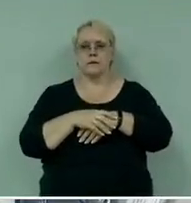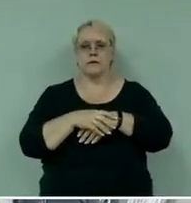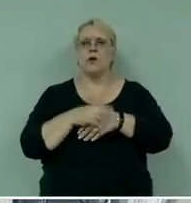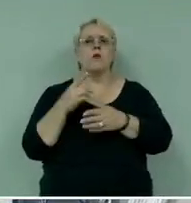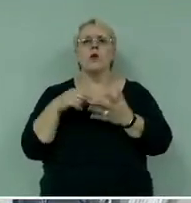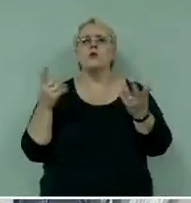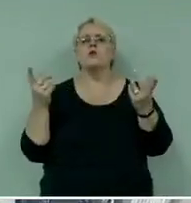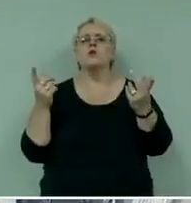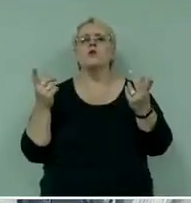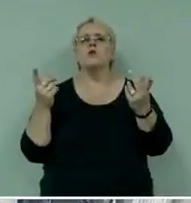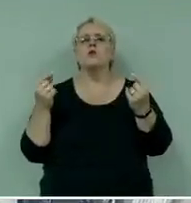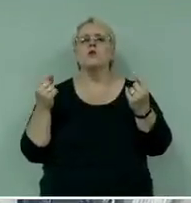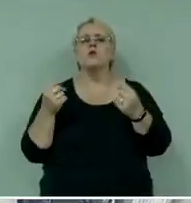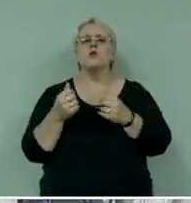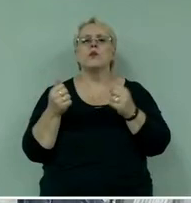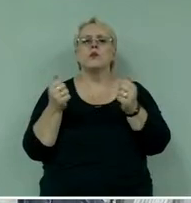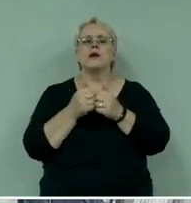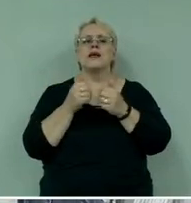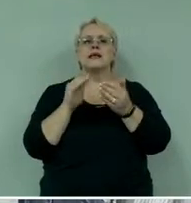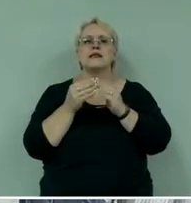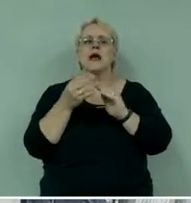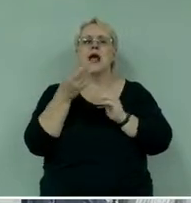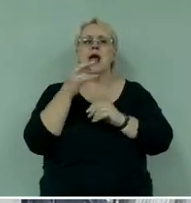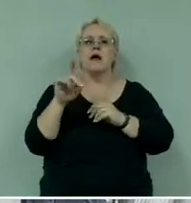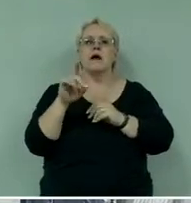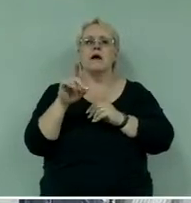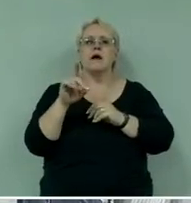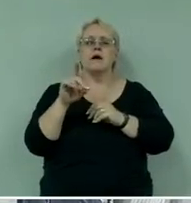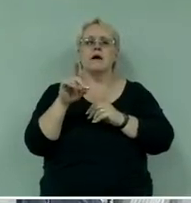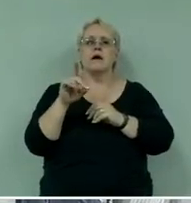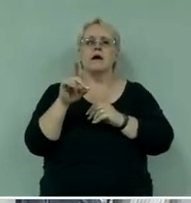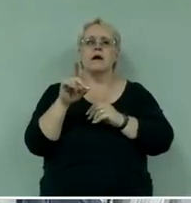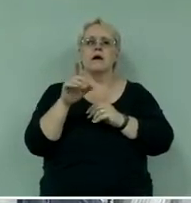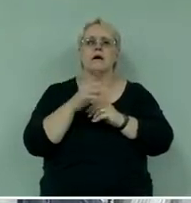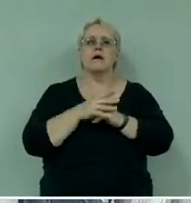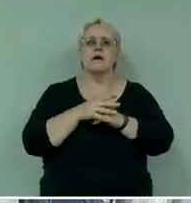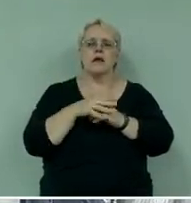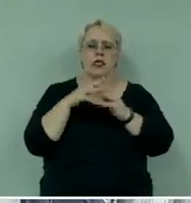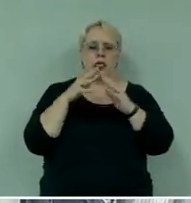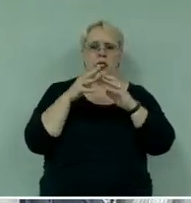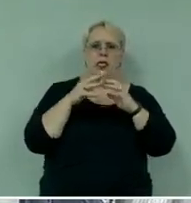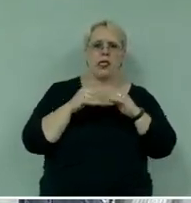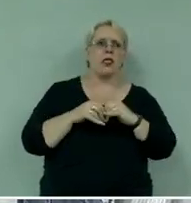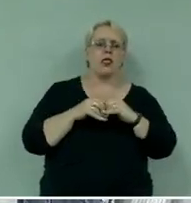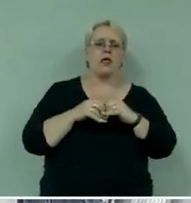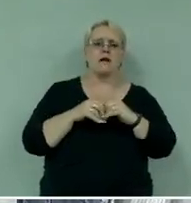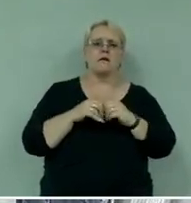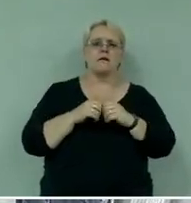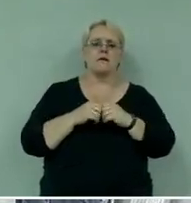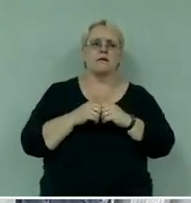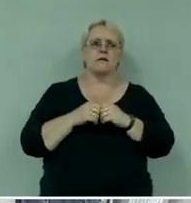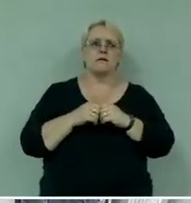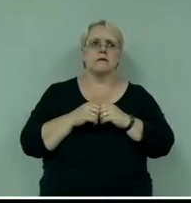what are you going to do with the city of Hammond that is falling to ruin?